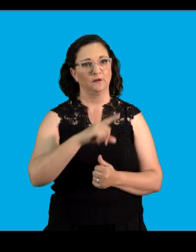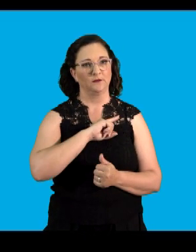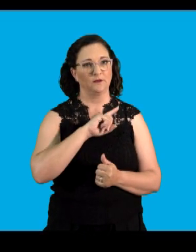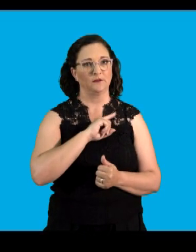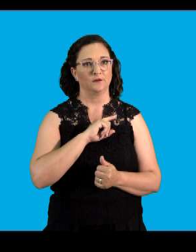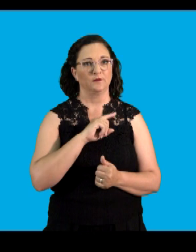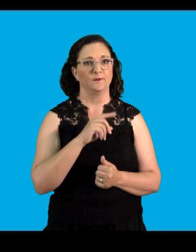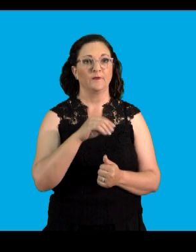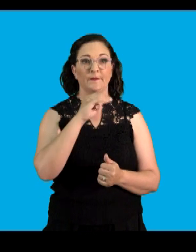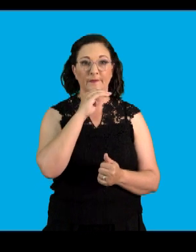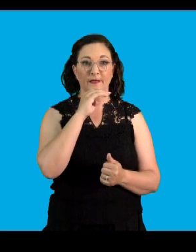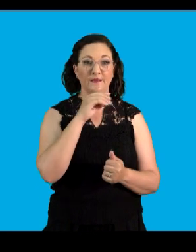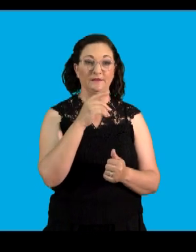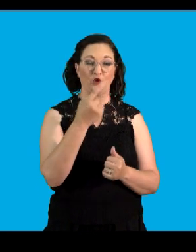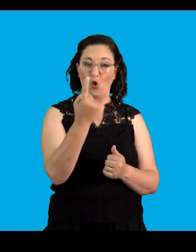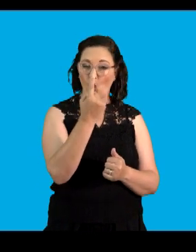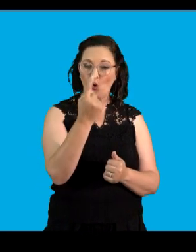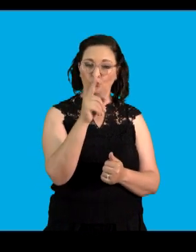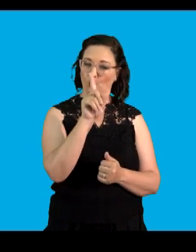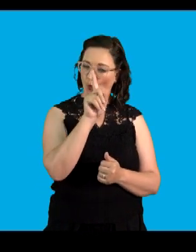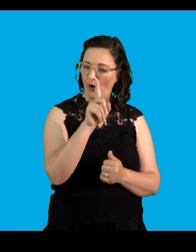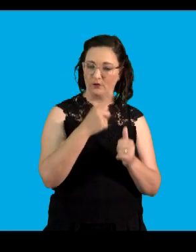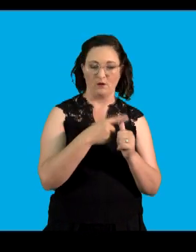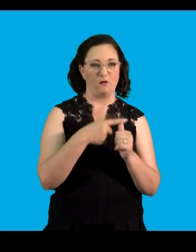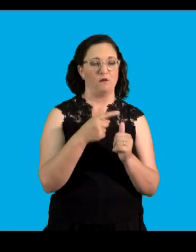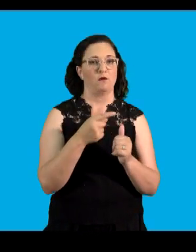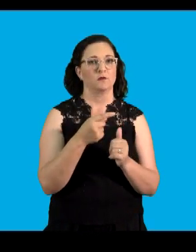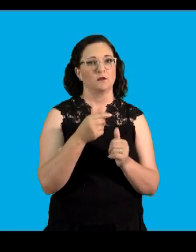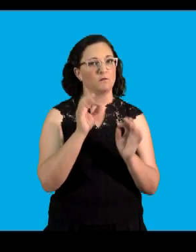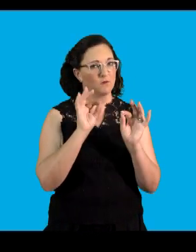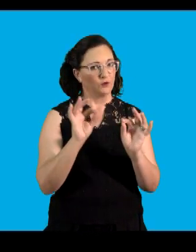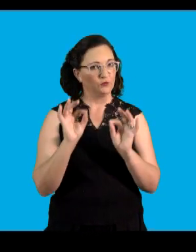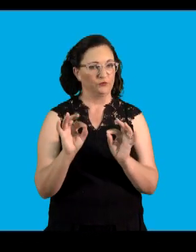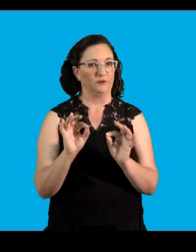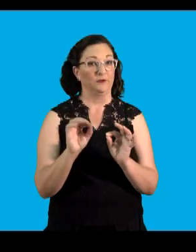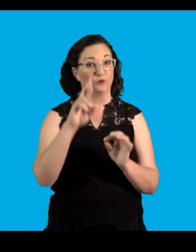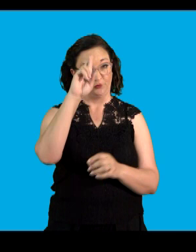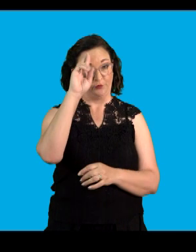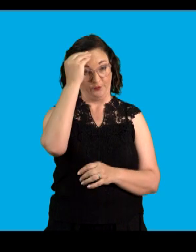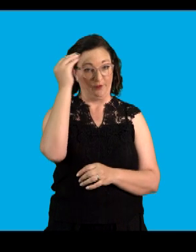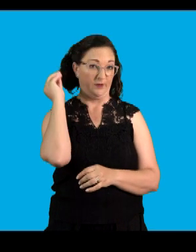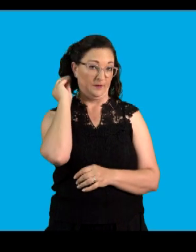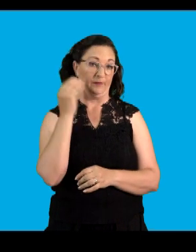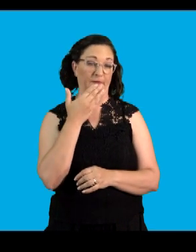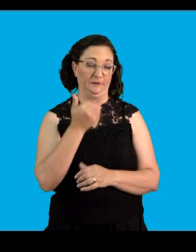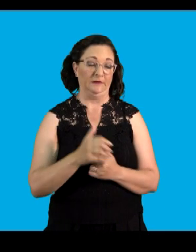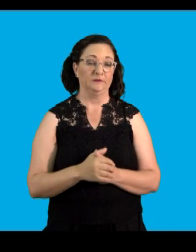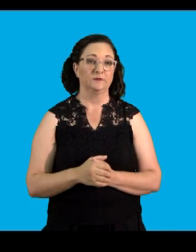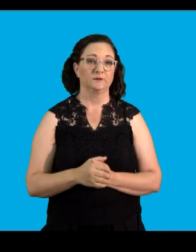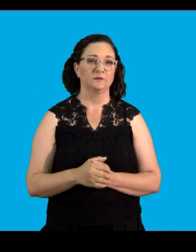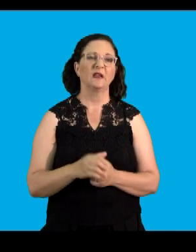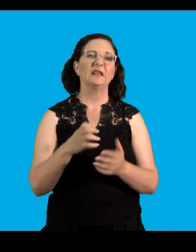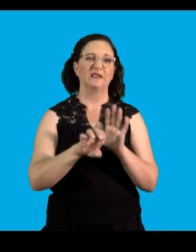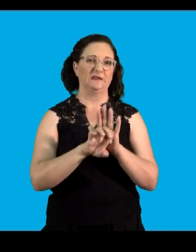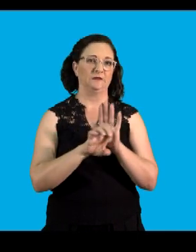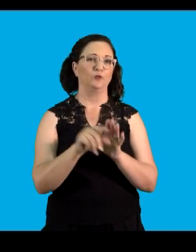are objective questions. Only one correct answer. Please bear that in mind. It's very important. But I'll make an